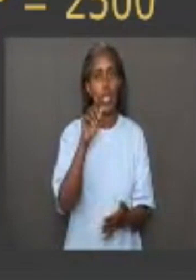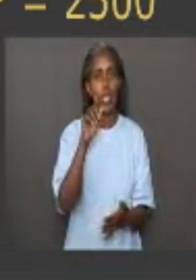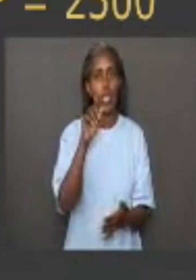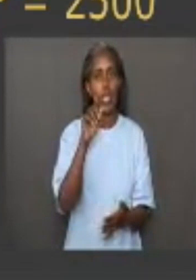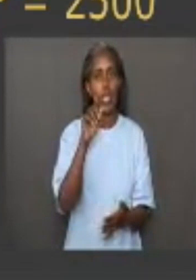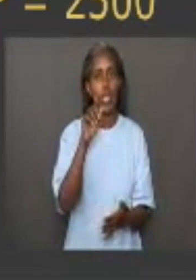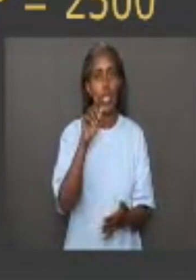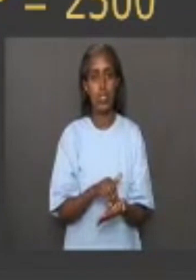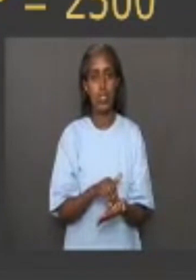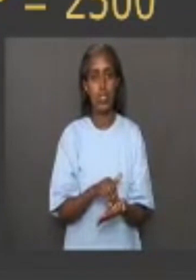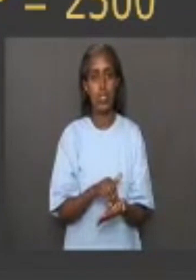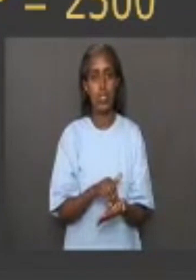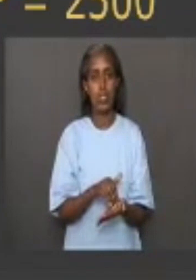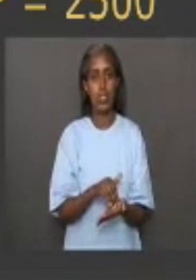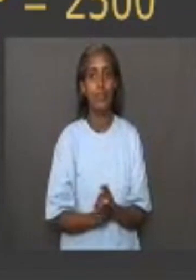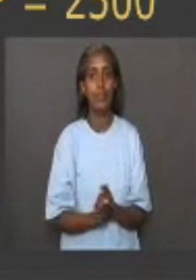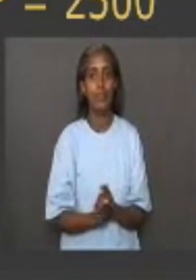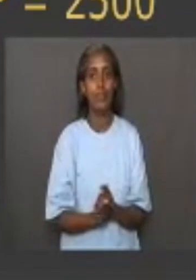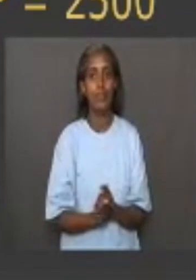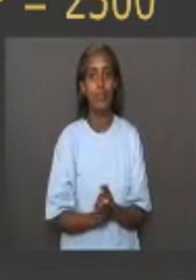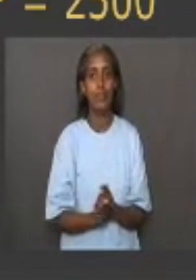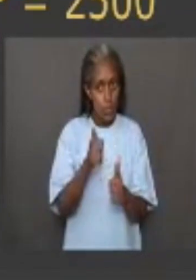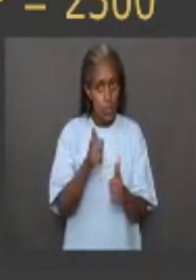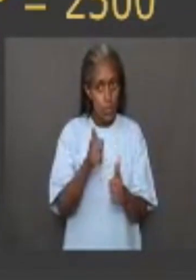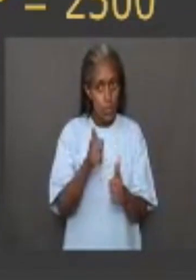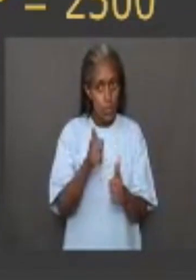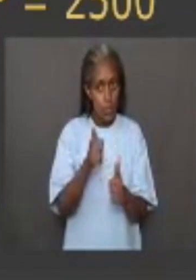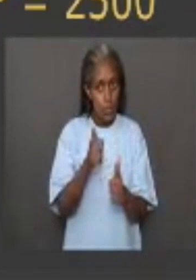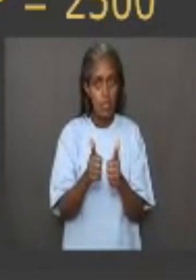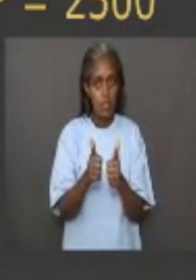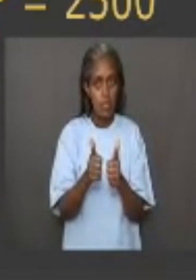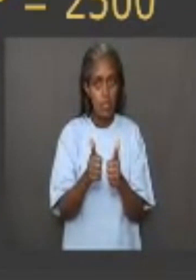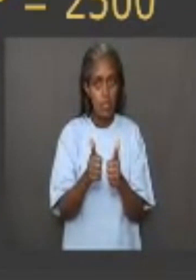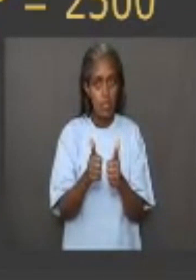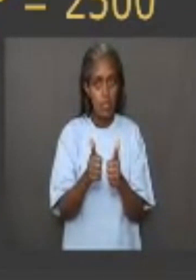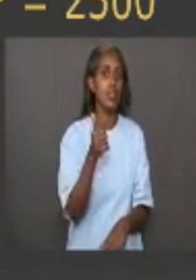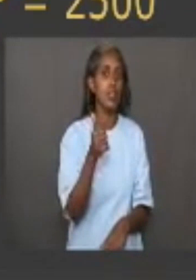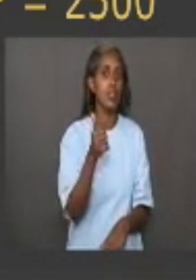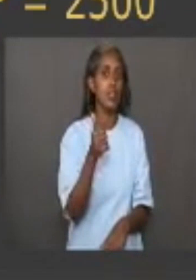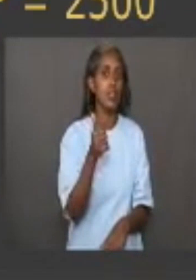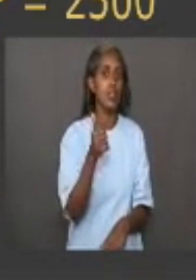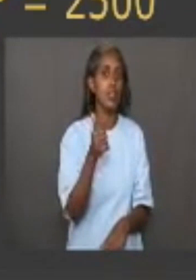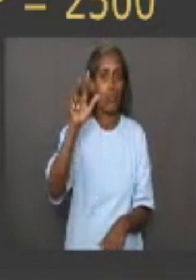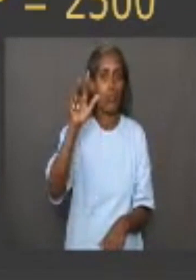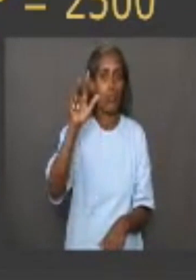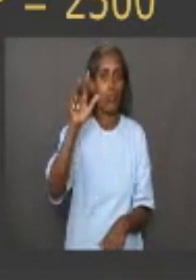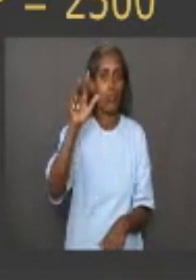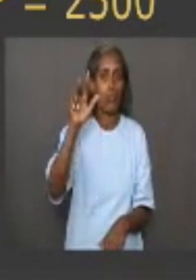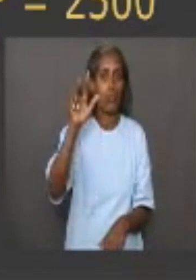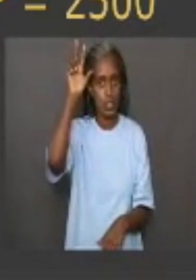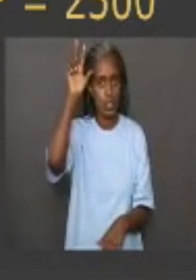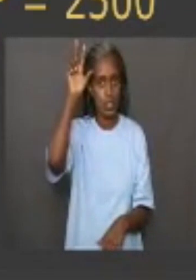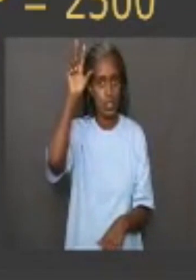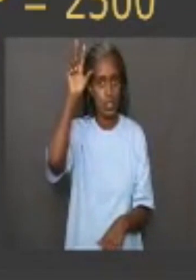1,000, which is 10 to the power of